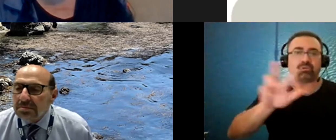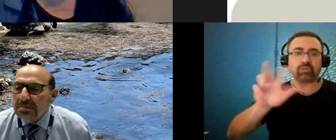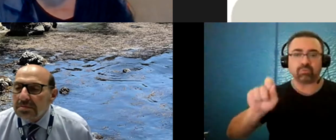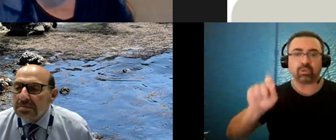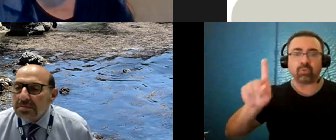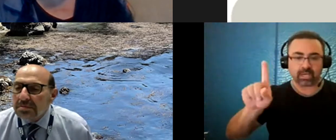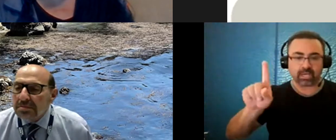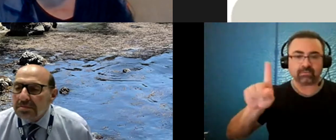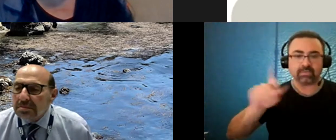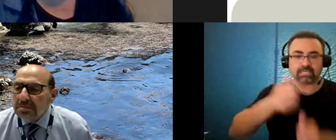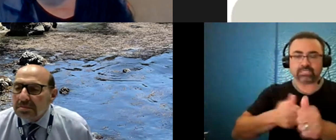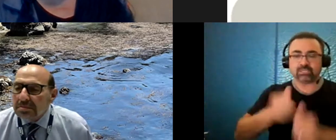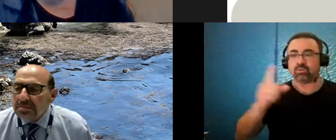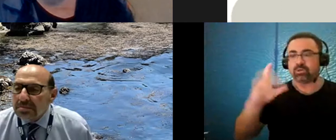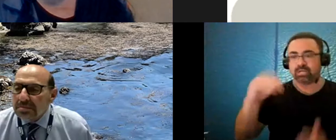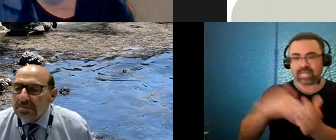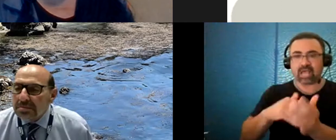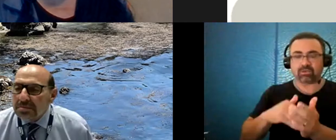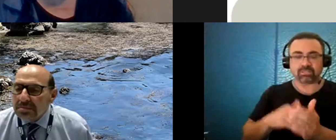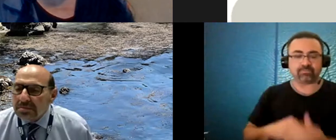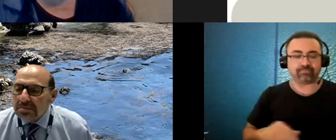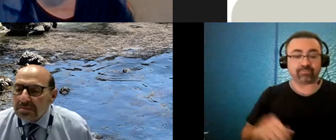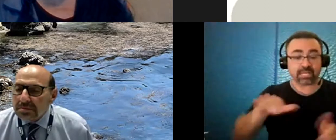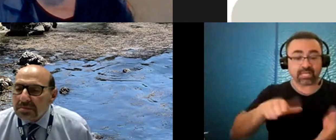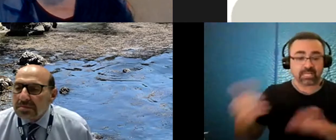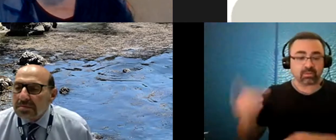33.1 per 100,000. And with the deaths,